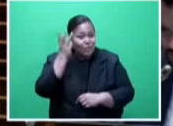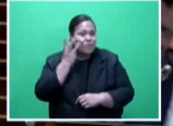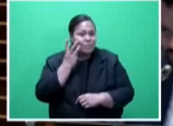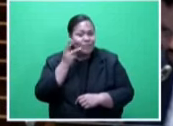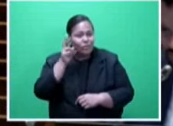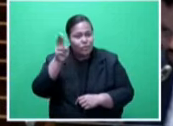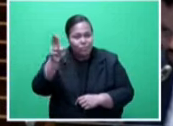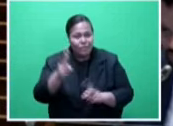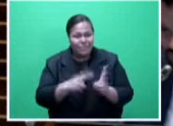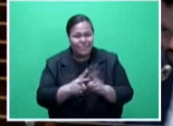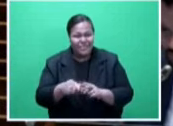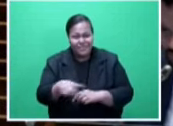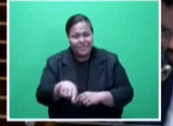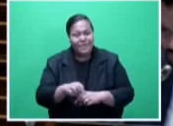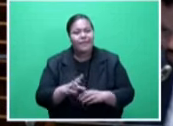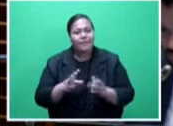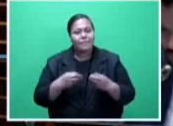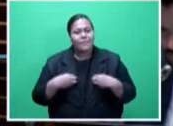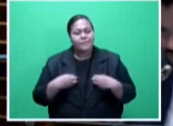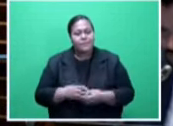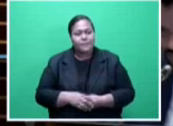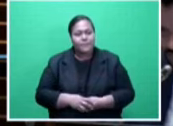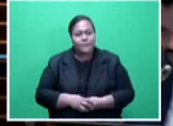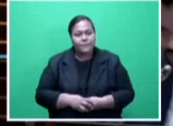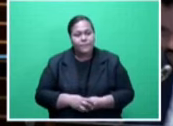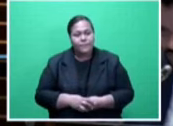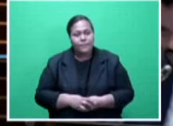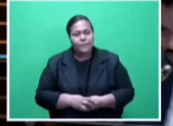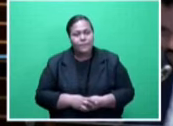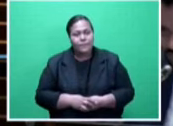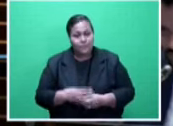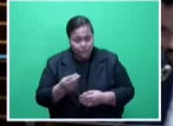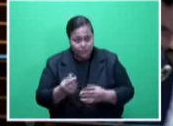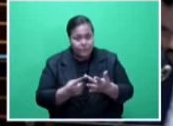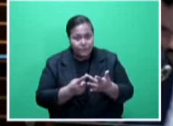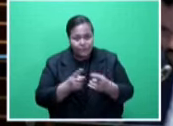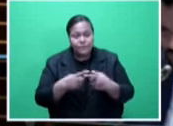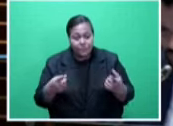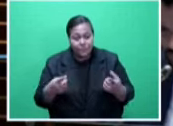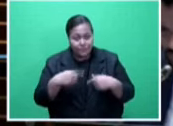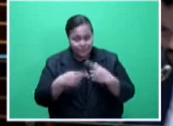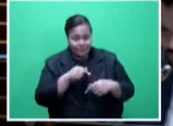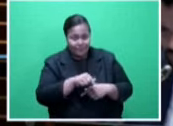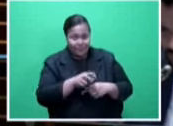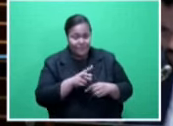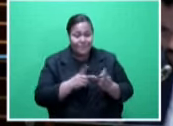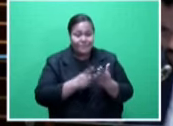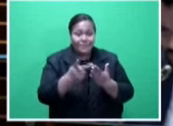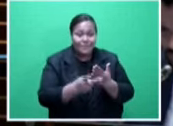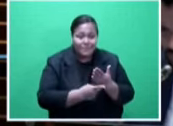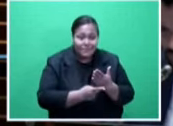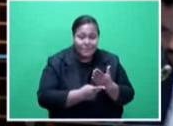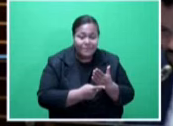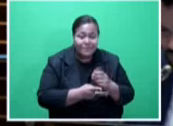maritime-based businesses. So just a couple other things with respect to that particular campaign. We, at the